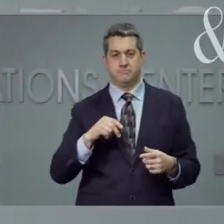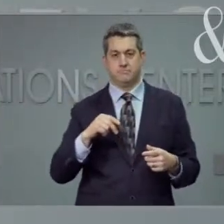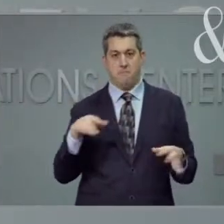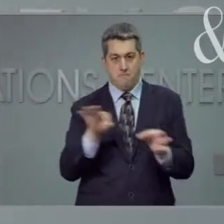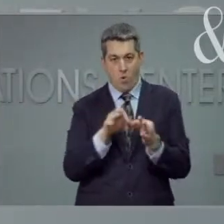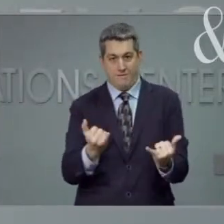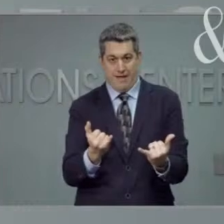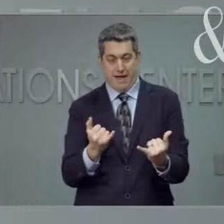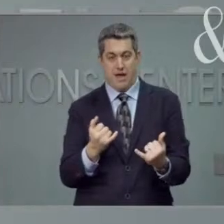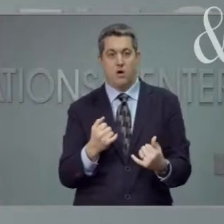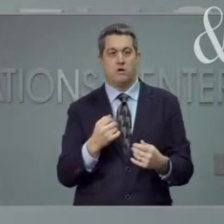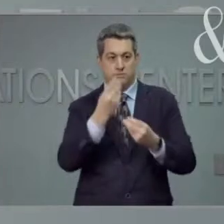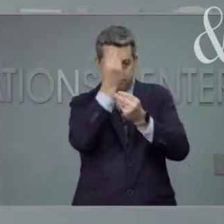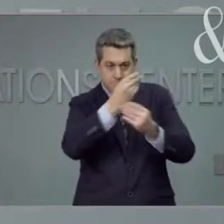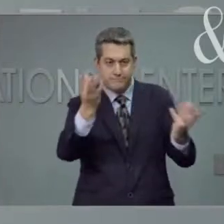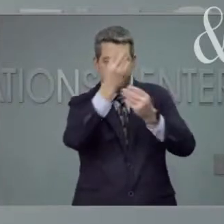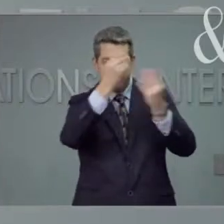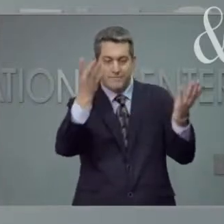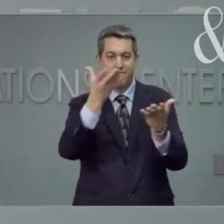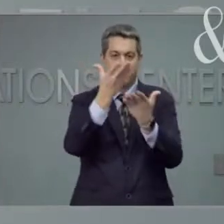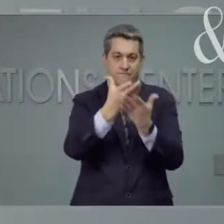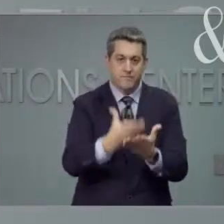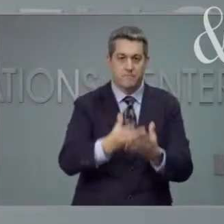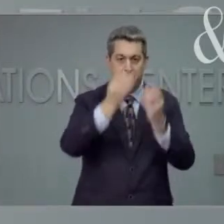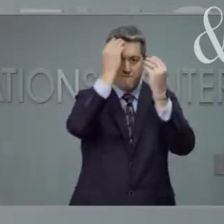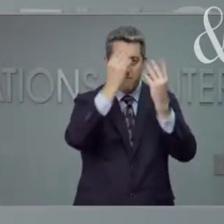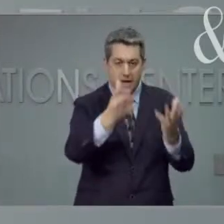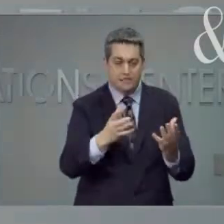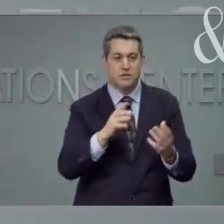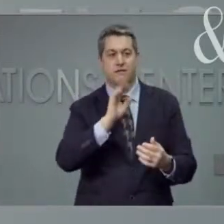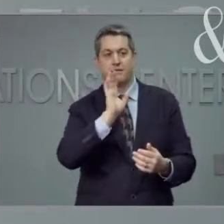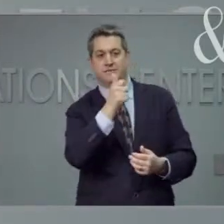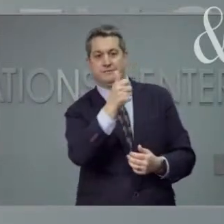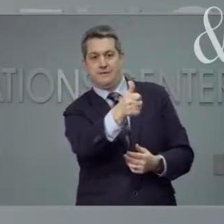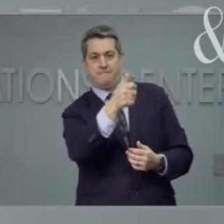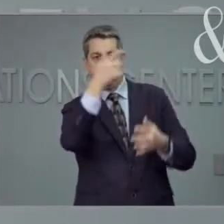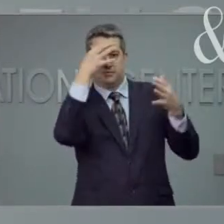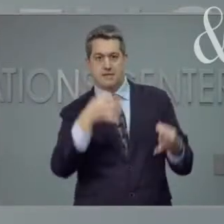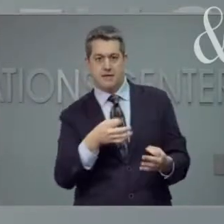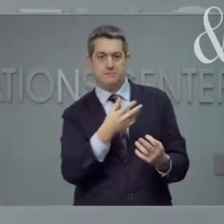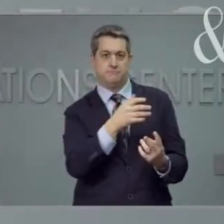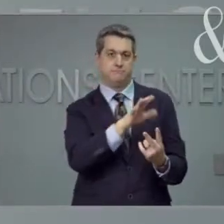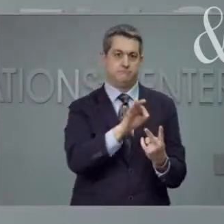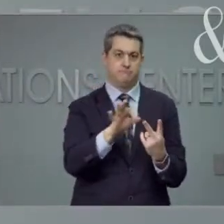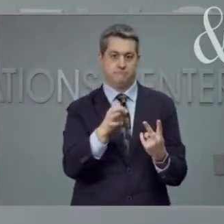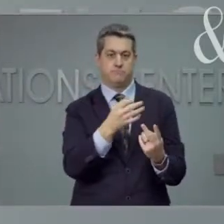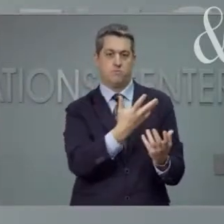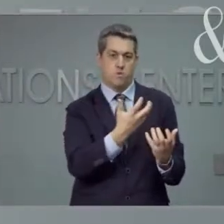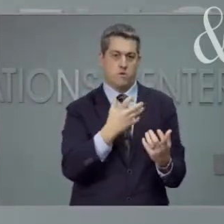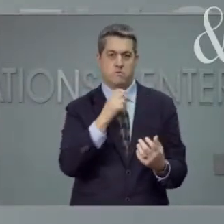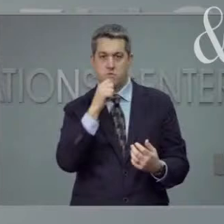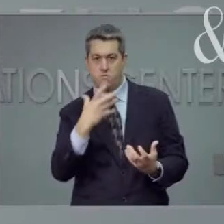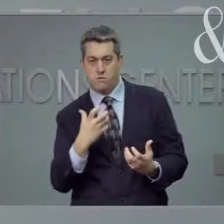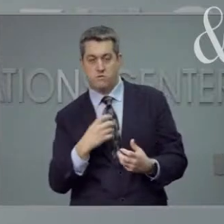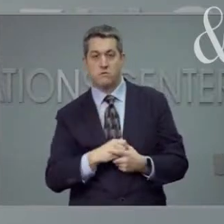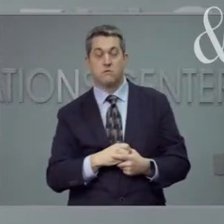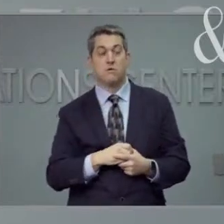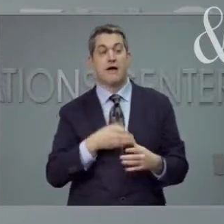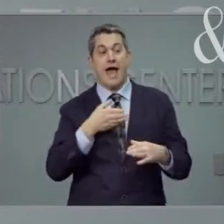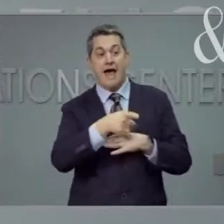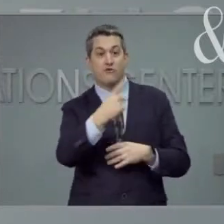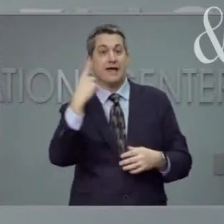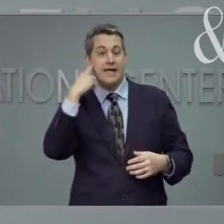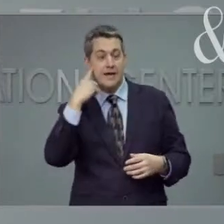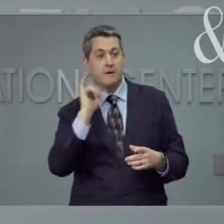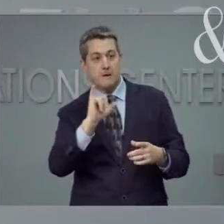good information out to folks so that they can make decisions about the vaccine. I think when they hear the fact that it has been rigorously